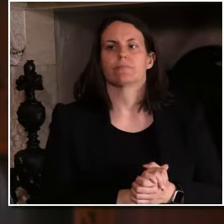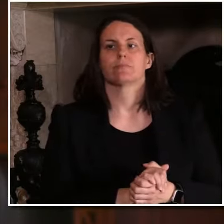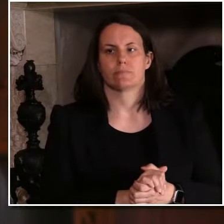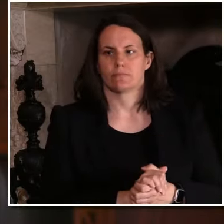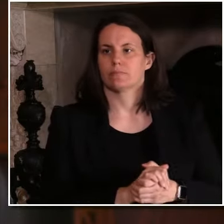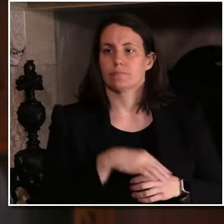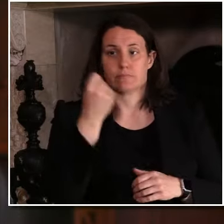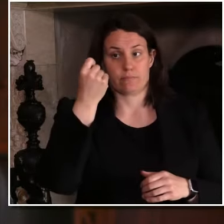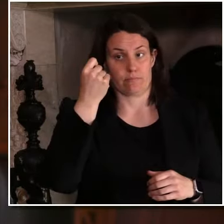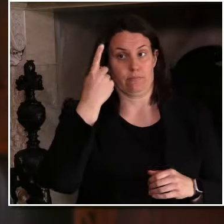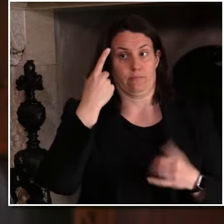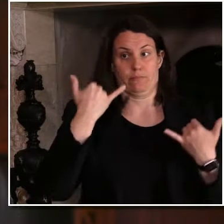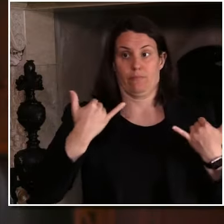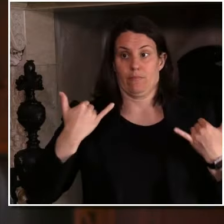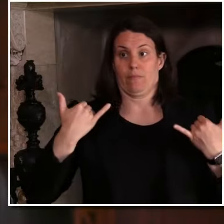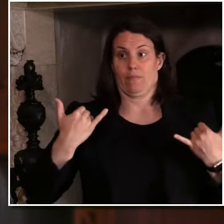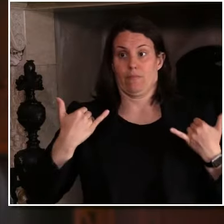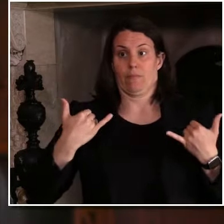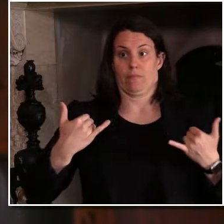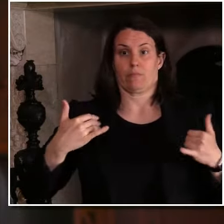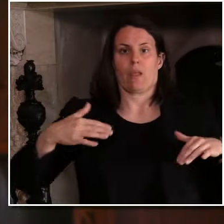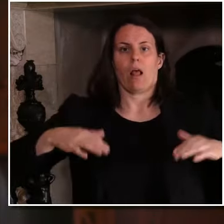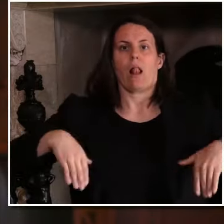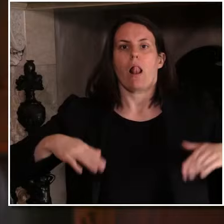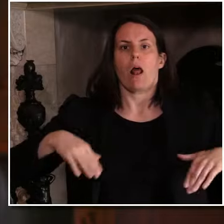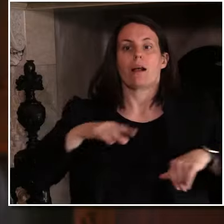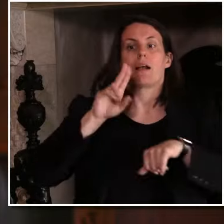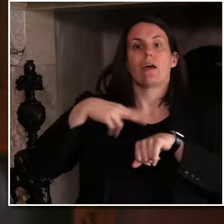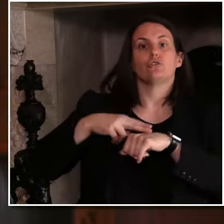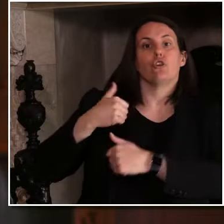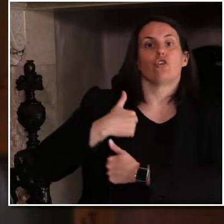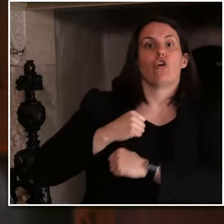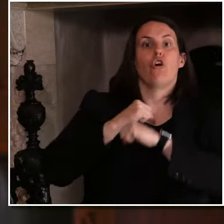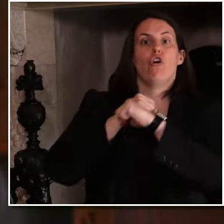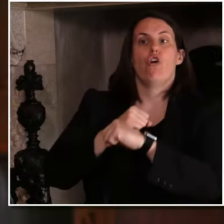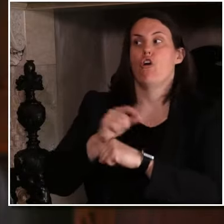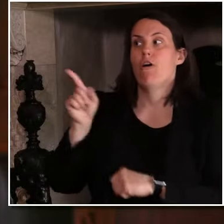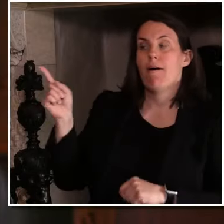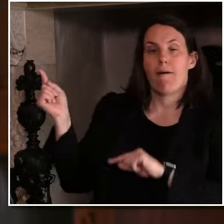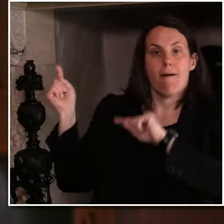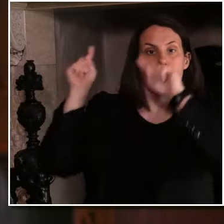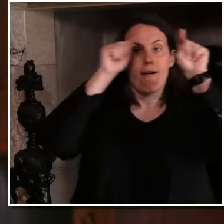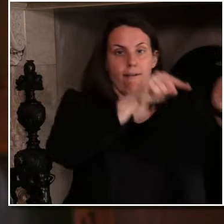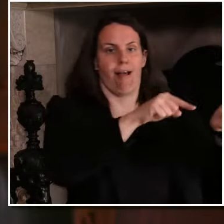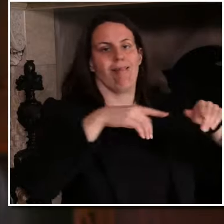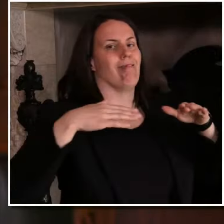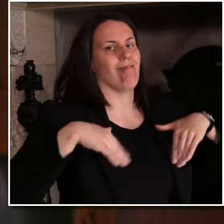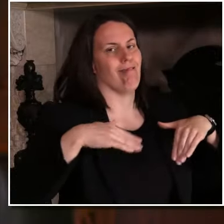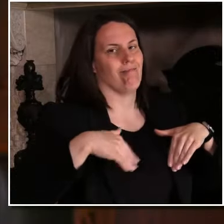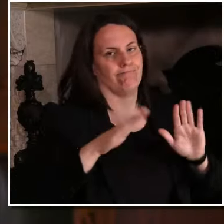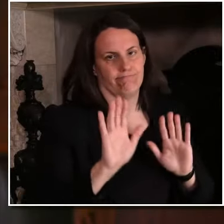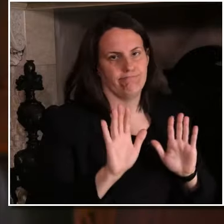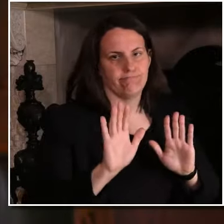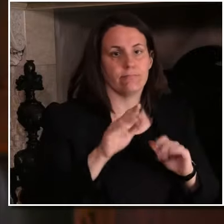sent National Guard resources. What the request from the locals was